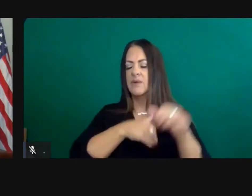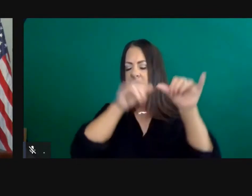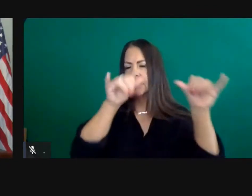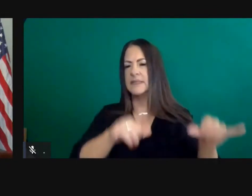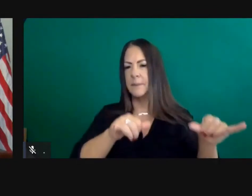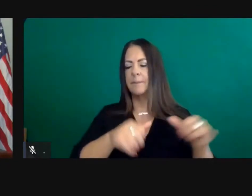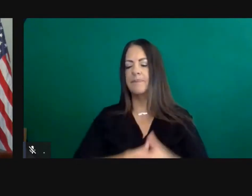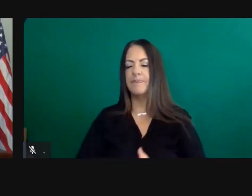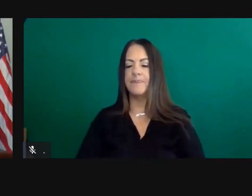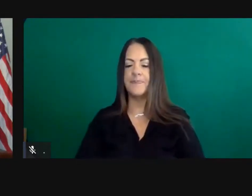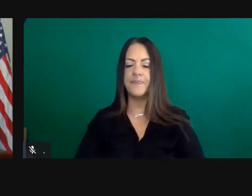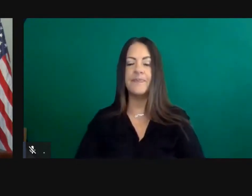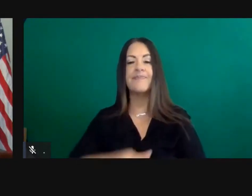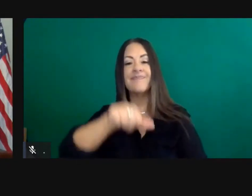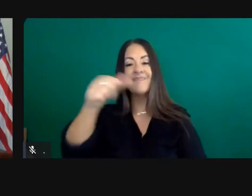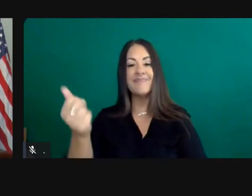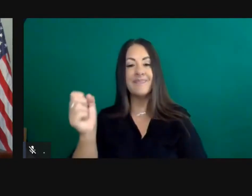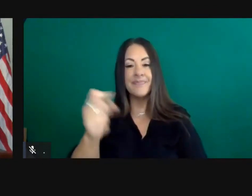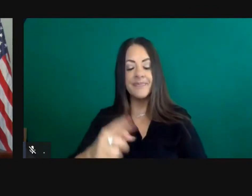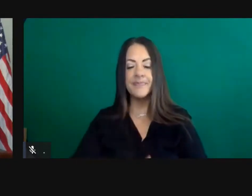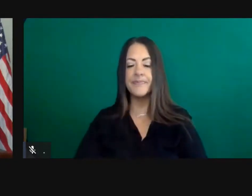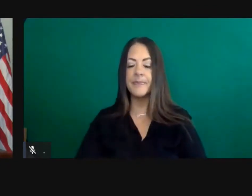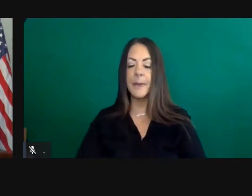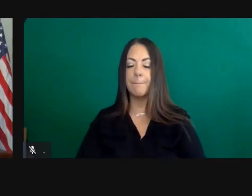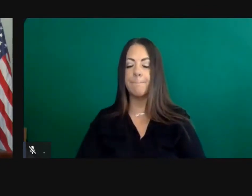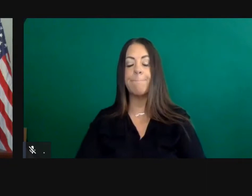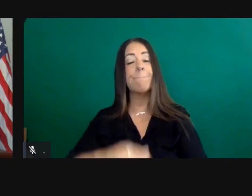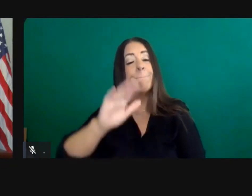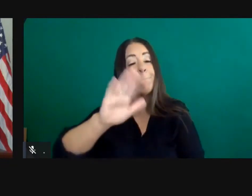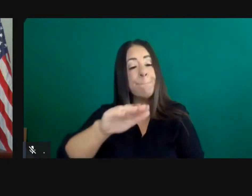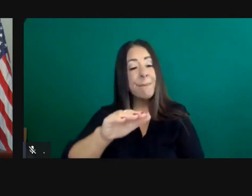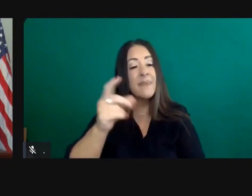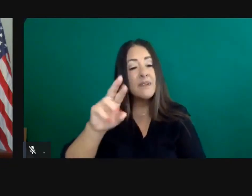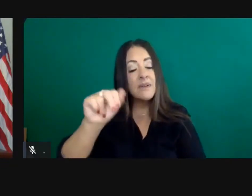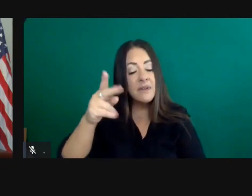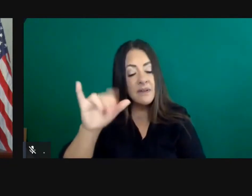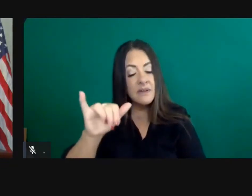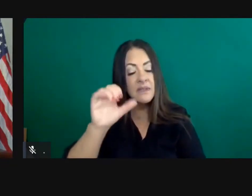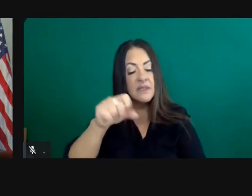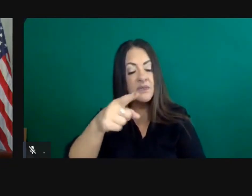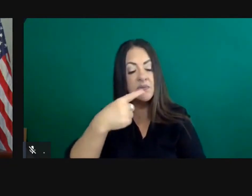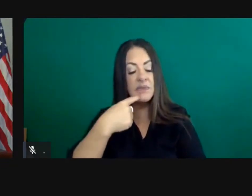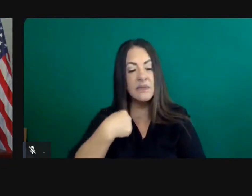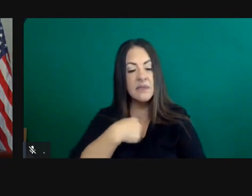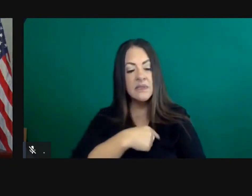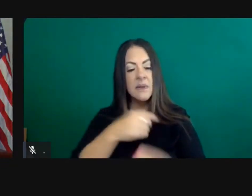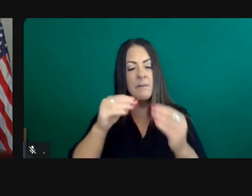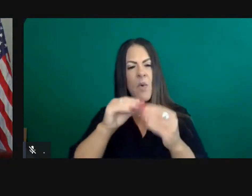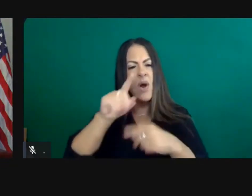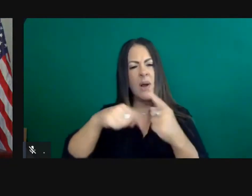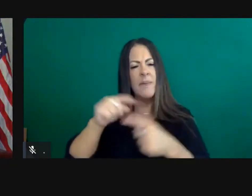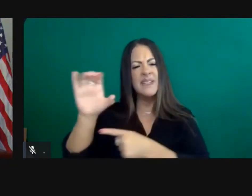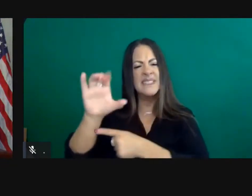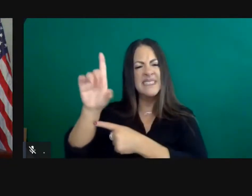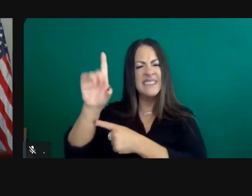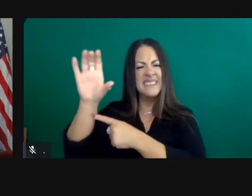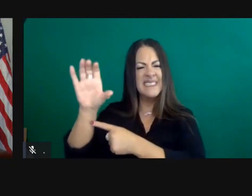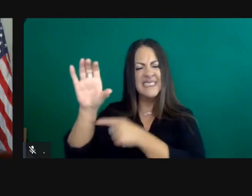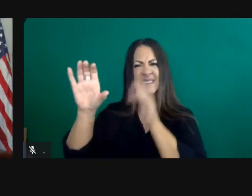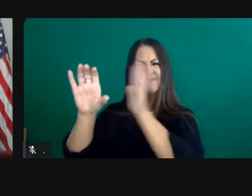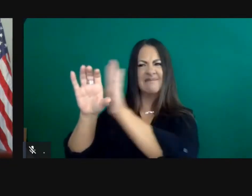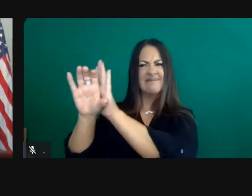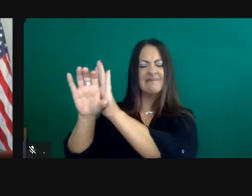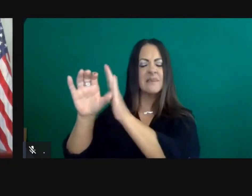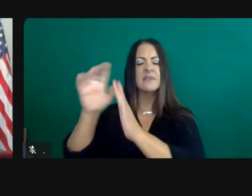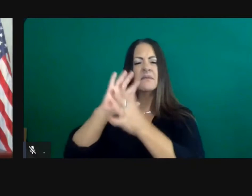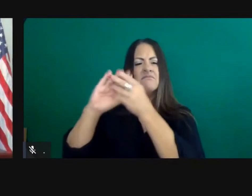Hi, Dr. Ghaly. I was hoping you could weigh in on the controversy about the CDC and the guidance they issued on Friday and then